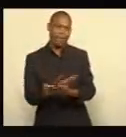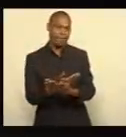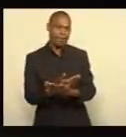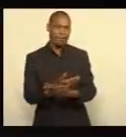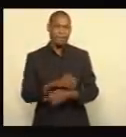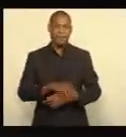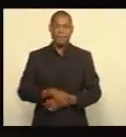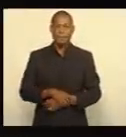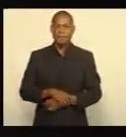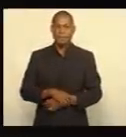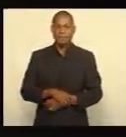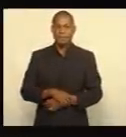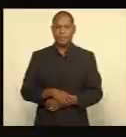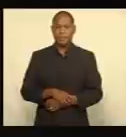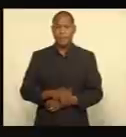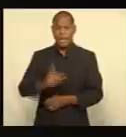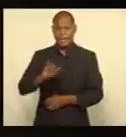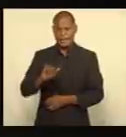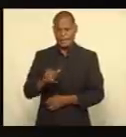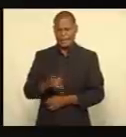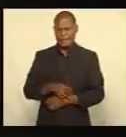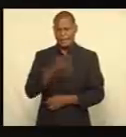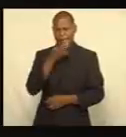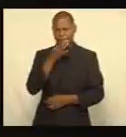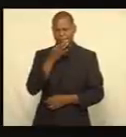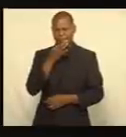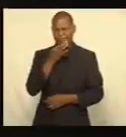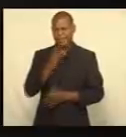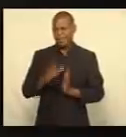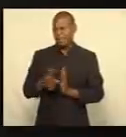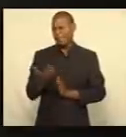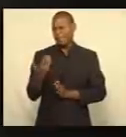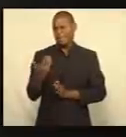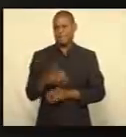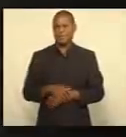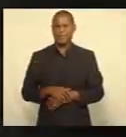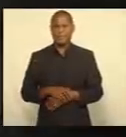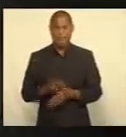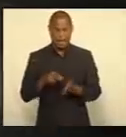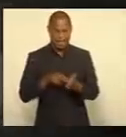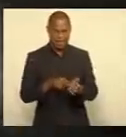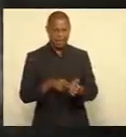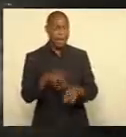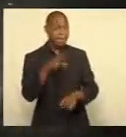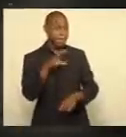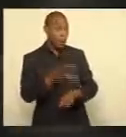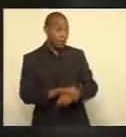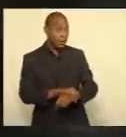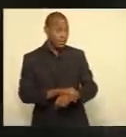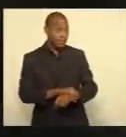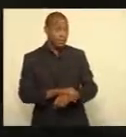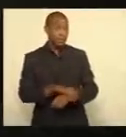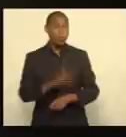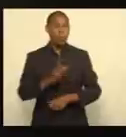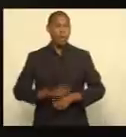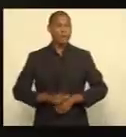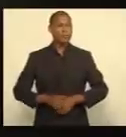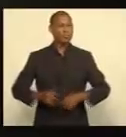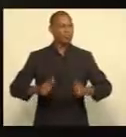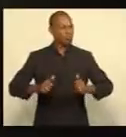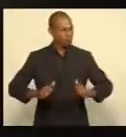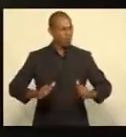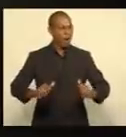areas. And Edwin, just a while ago, around the Namaka area, the police officers were driving around